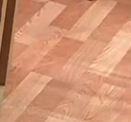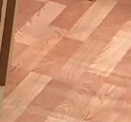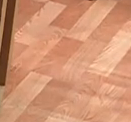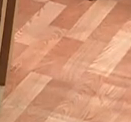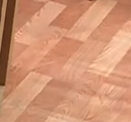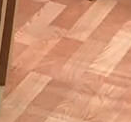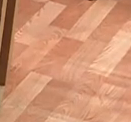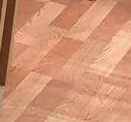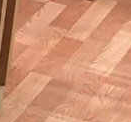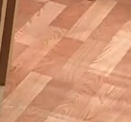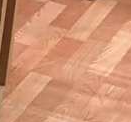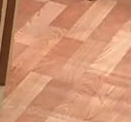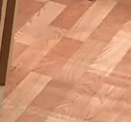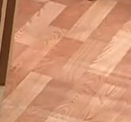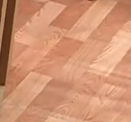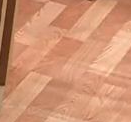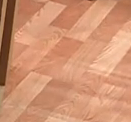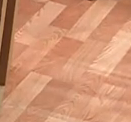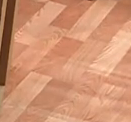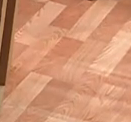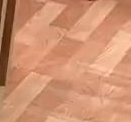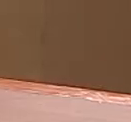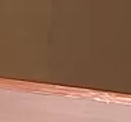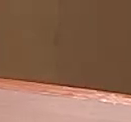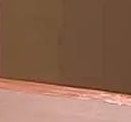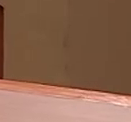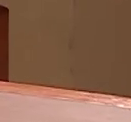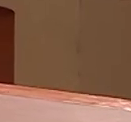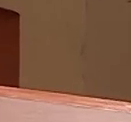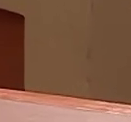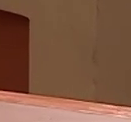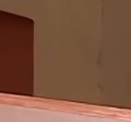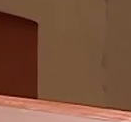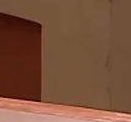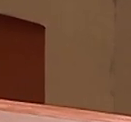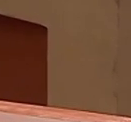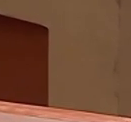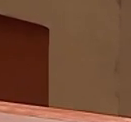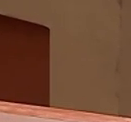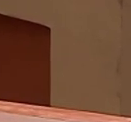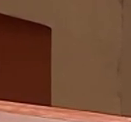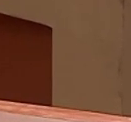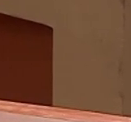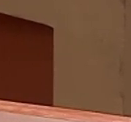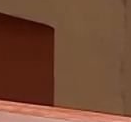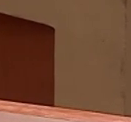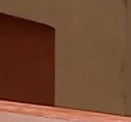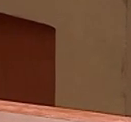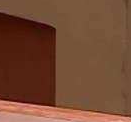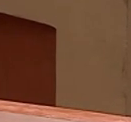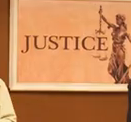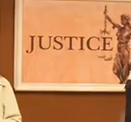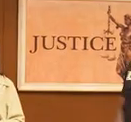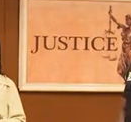promise to marry and the refund of 2.3 million naira, being total sum of loans and investment fund given to